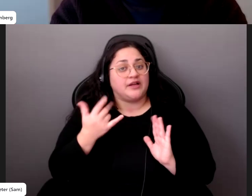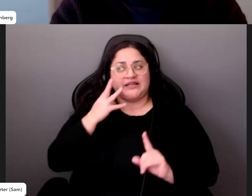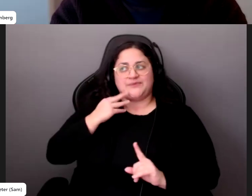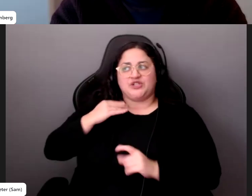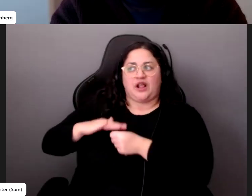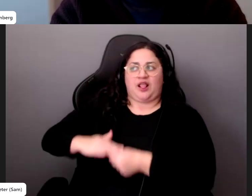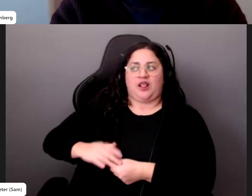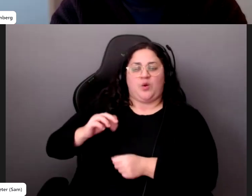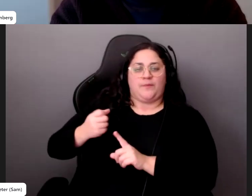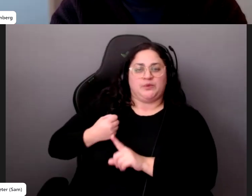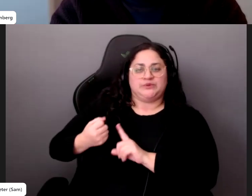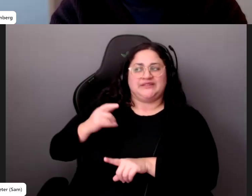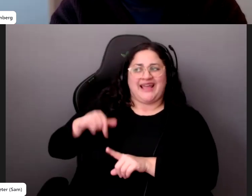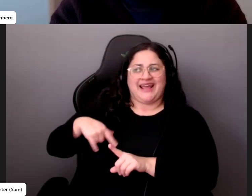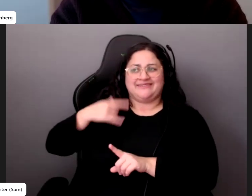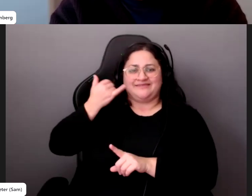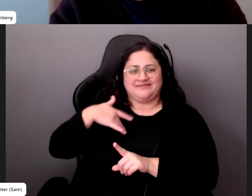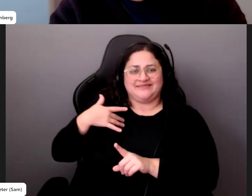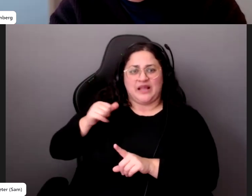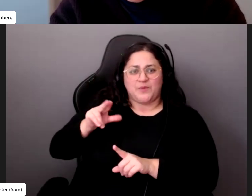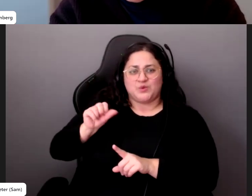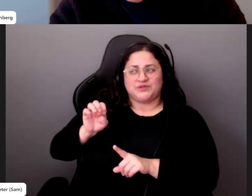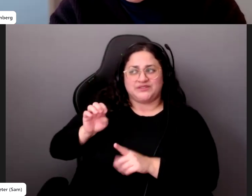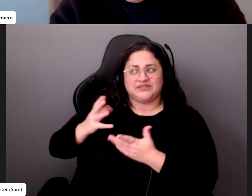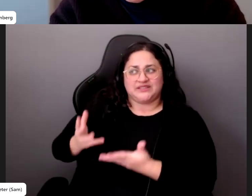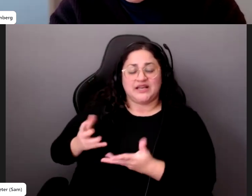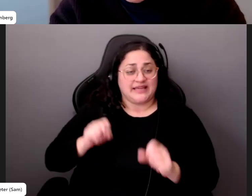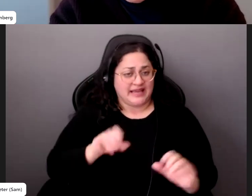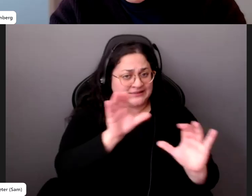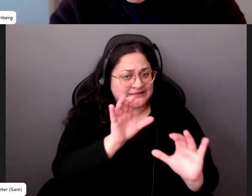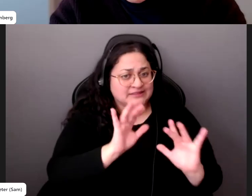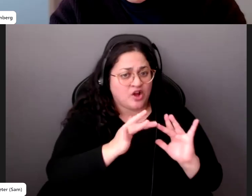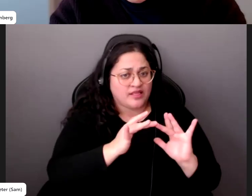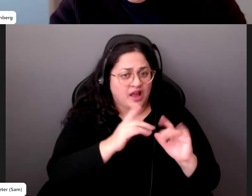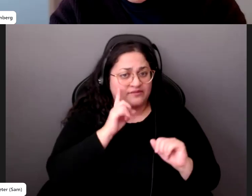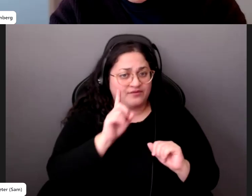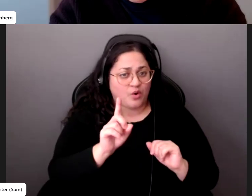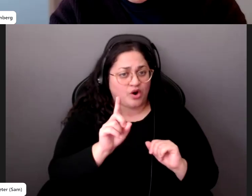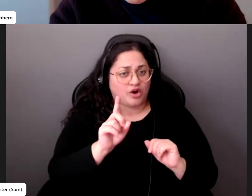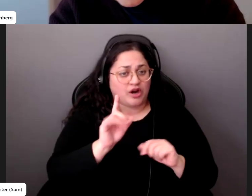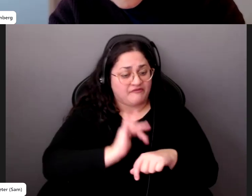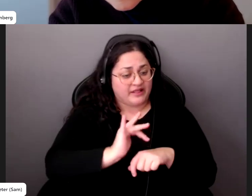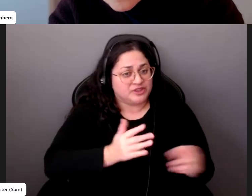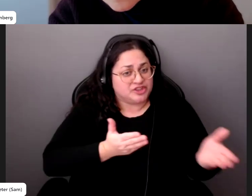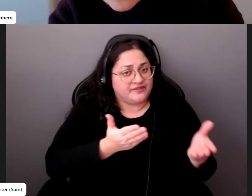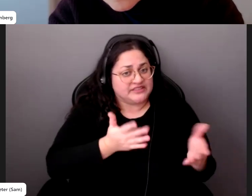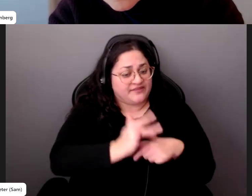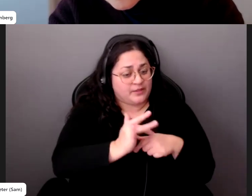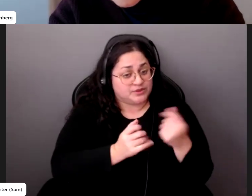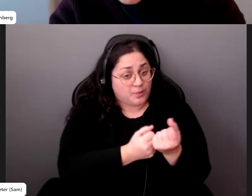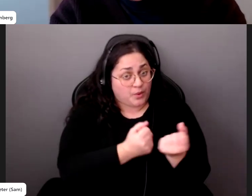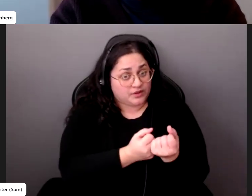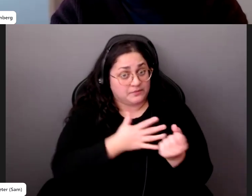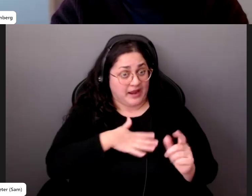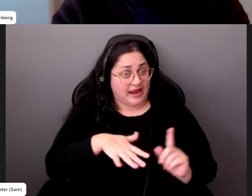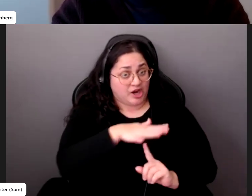you were busy chatting, but my recommendation was, of course, check the page of CNPEA.ca. That is what it was designed for.